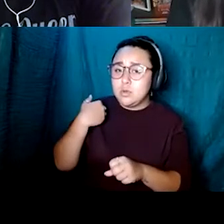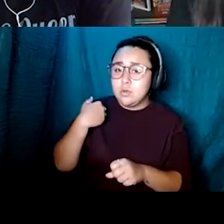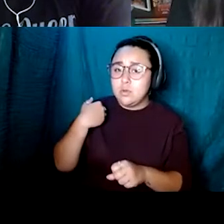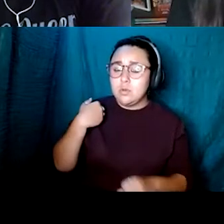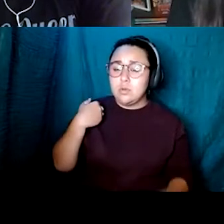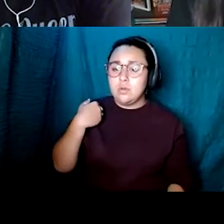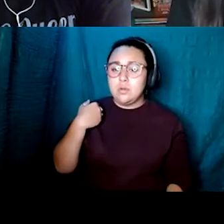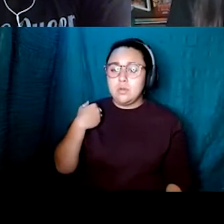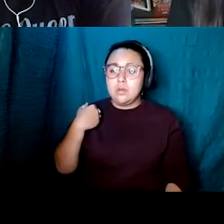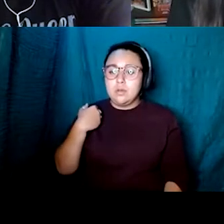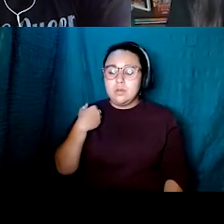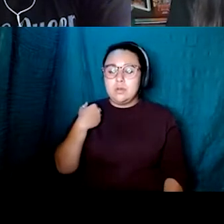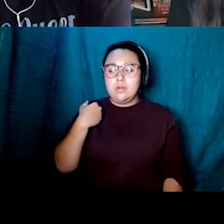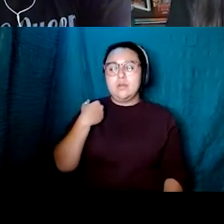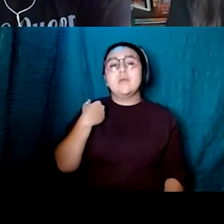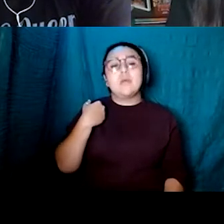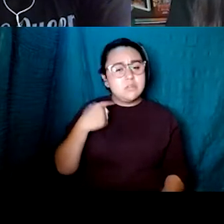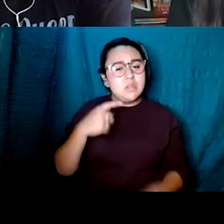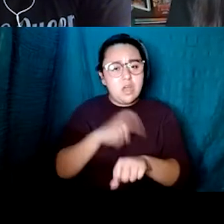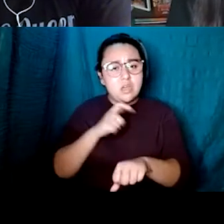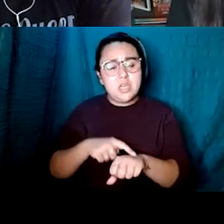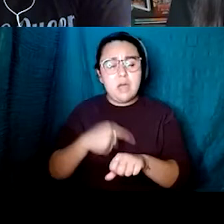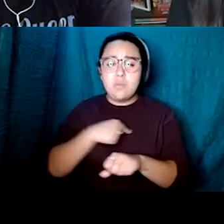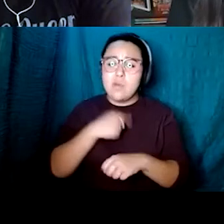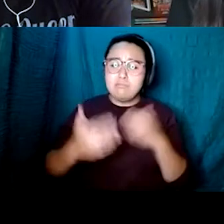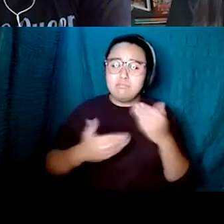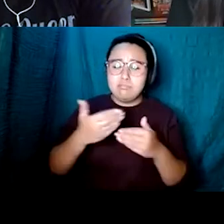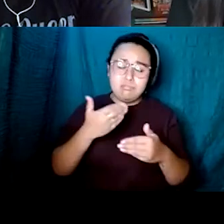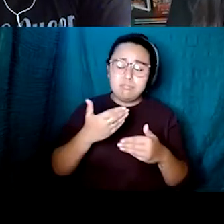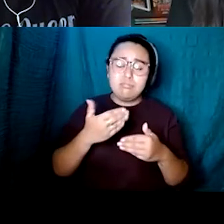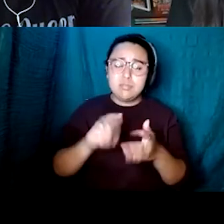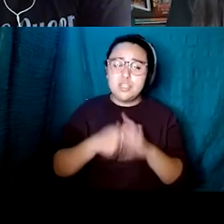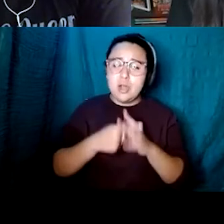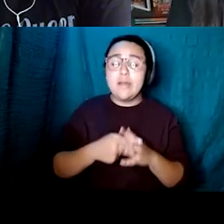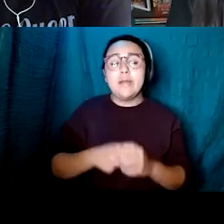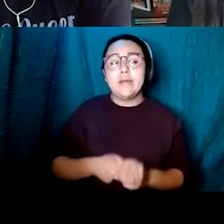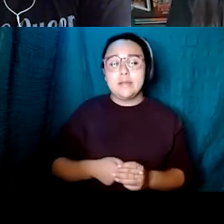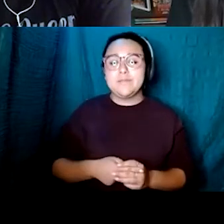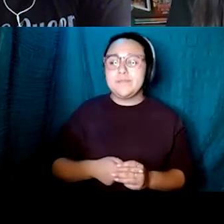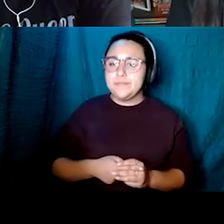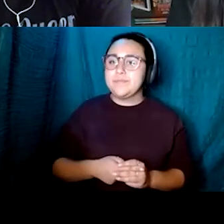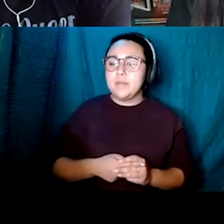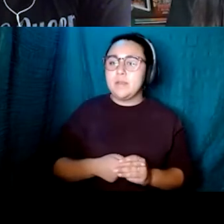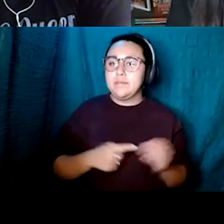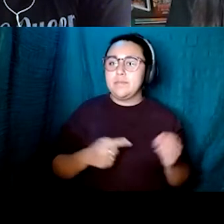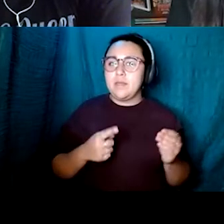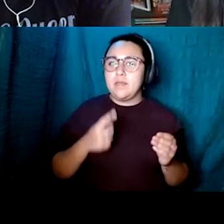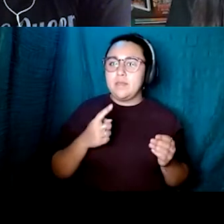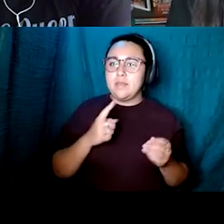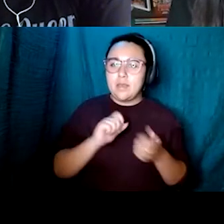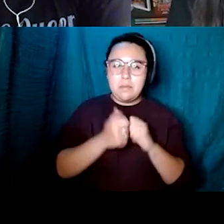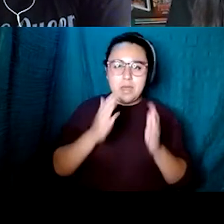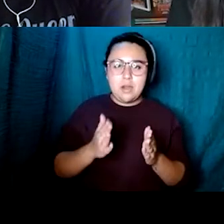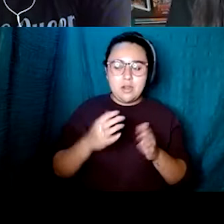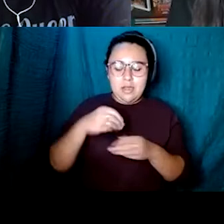And it was taking us a while to get our feet and get going. And I was, the competition in me was like, someone's going to beat us